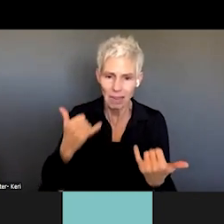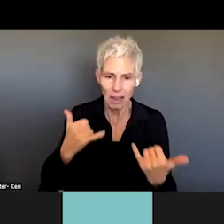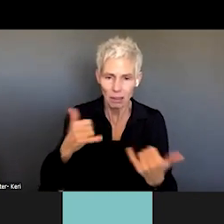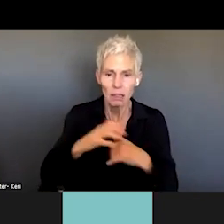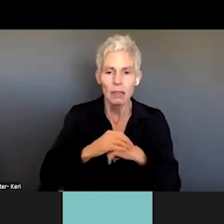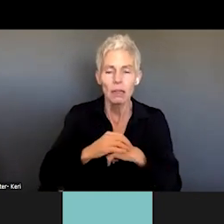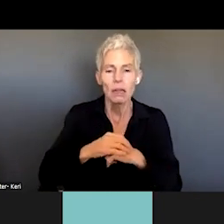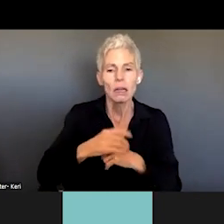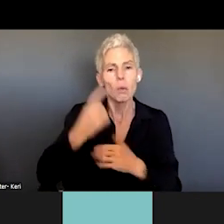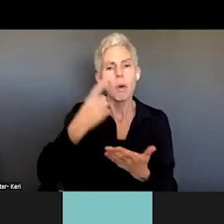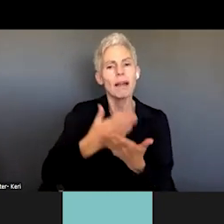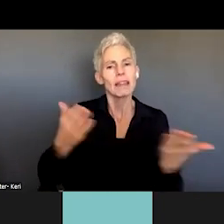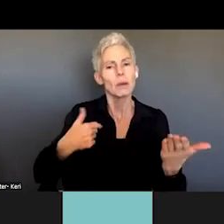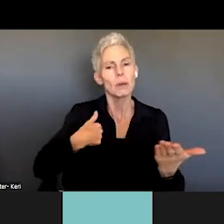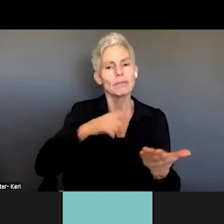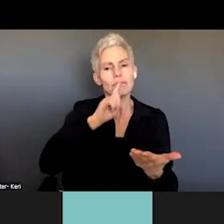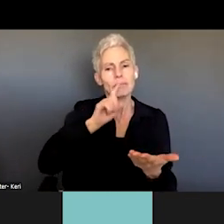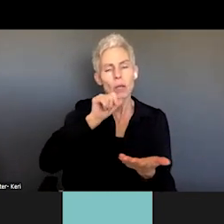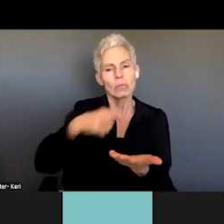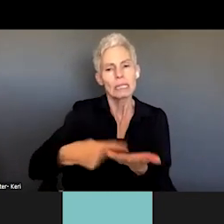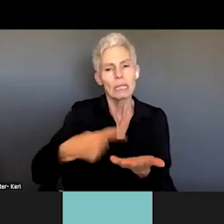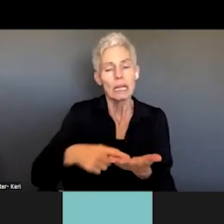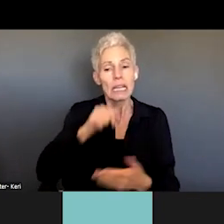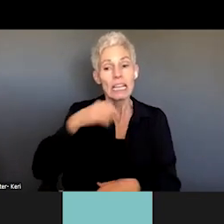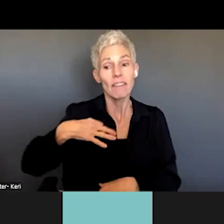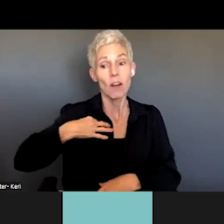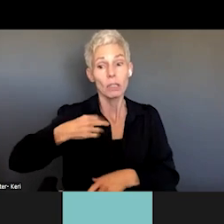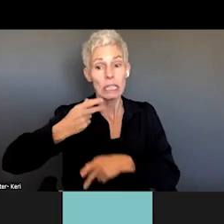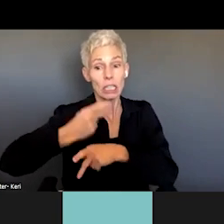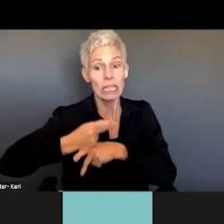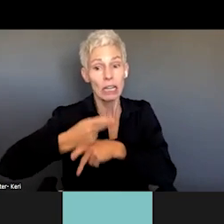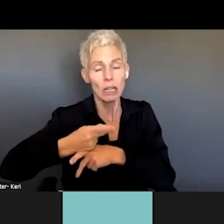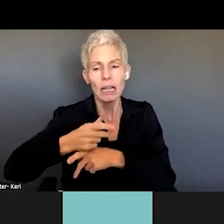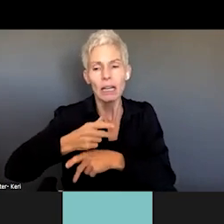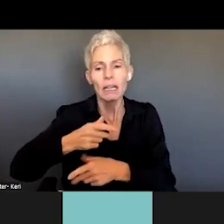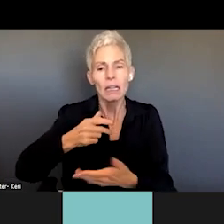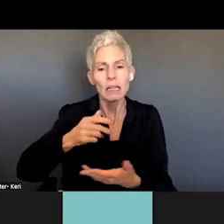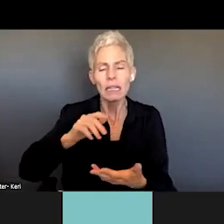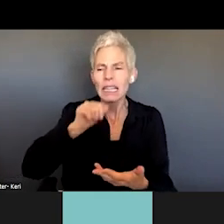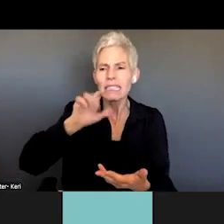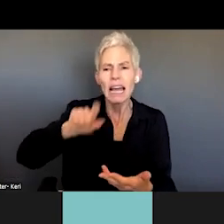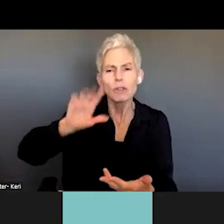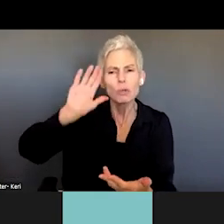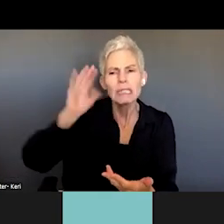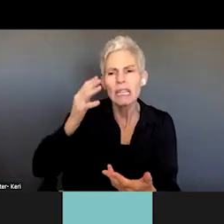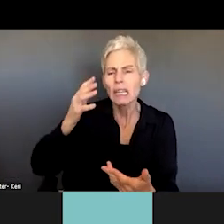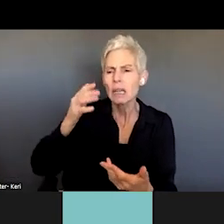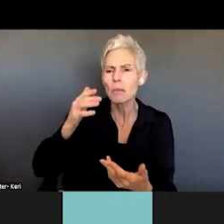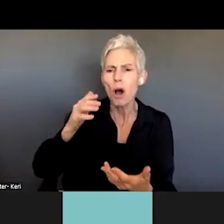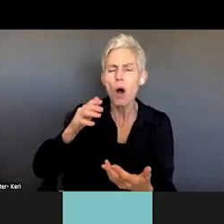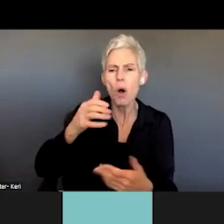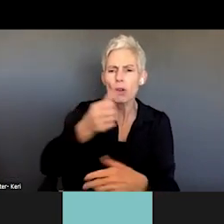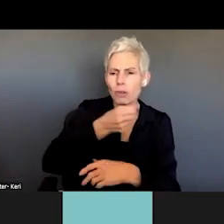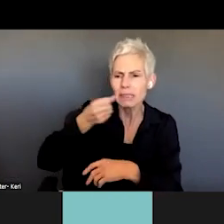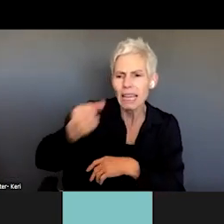is that, involuntary care doesn't have to be unpleasant. It doesn't have to seem like sending somebody